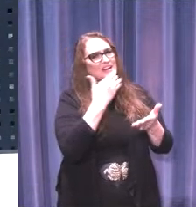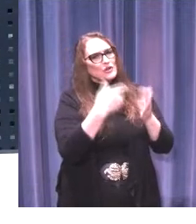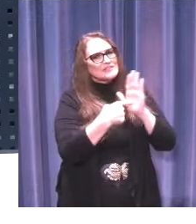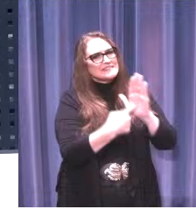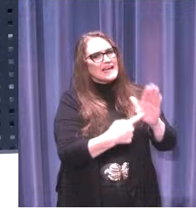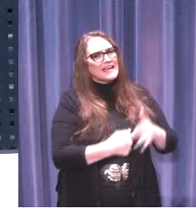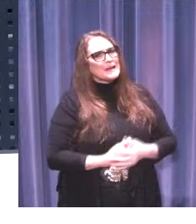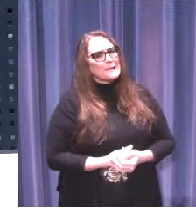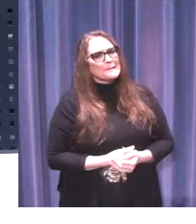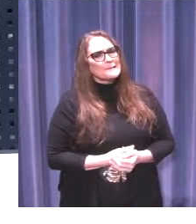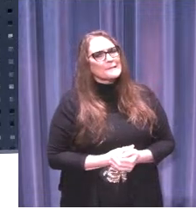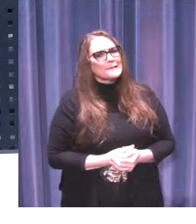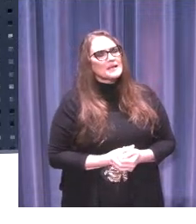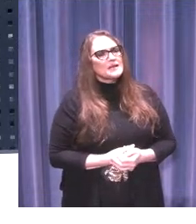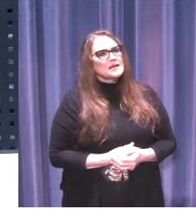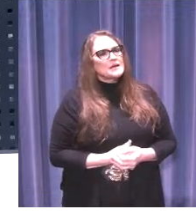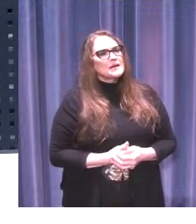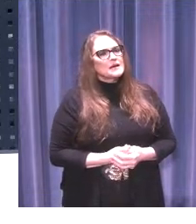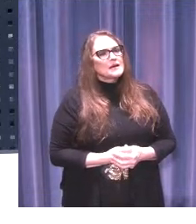sign.